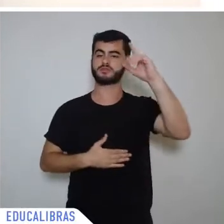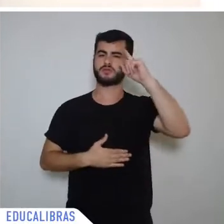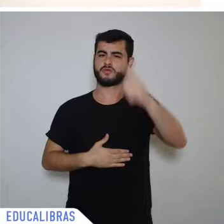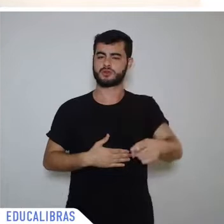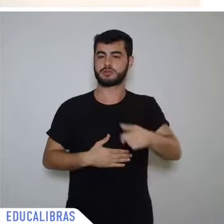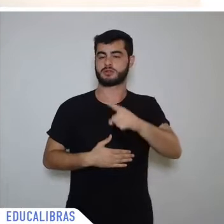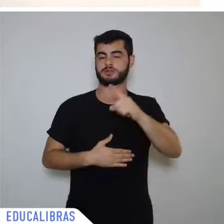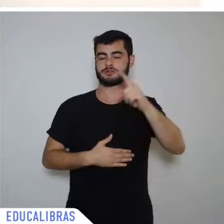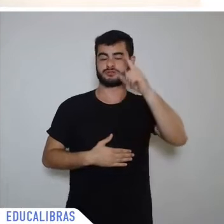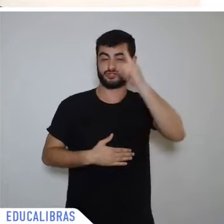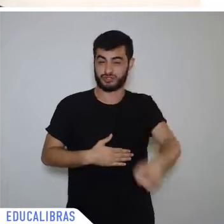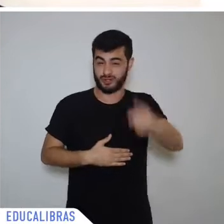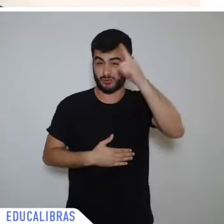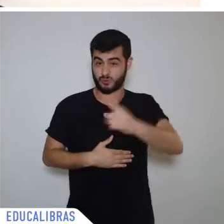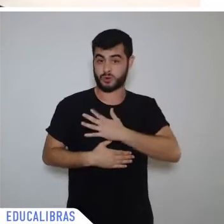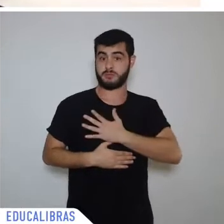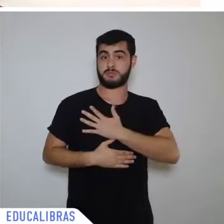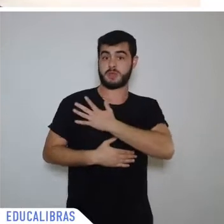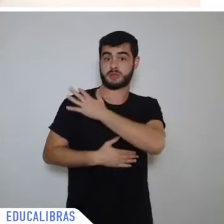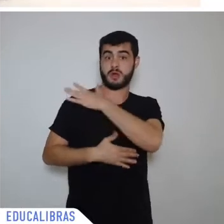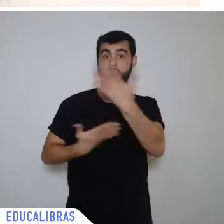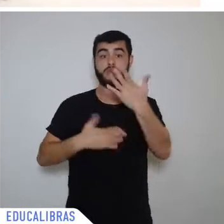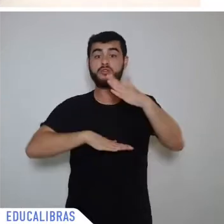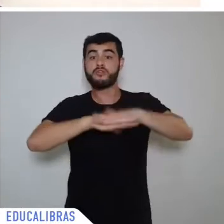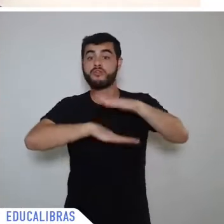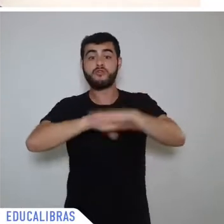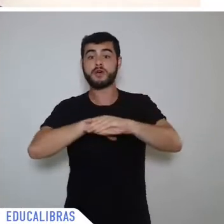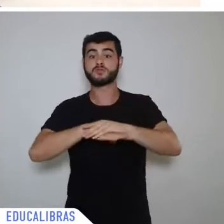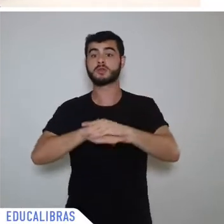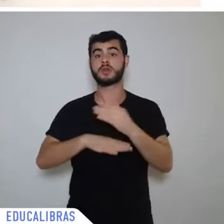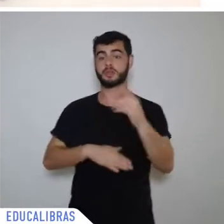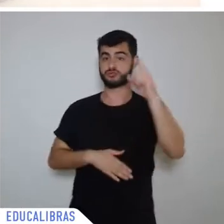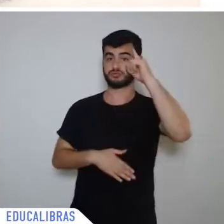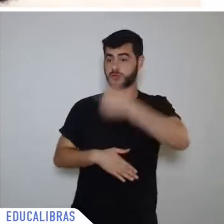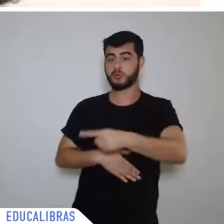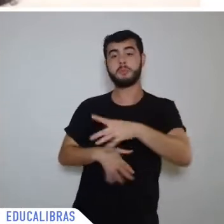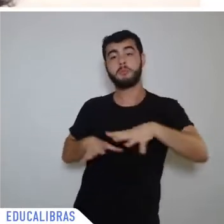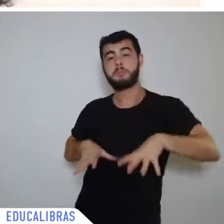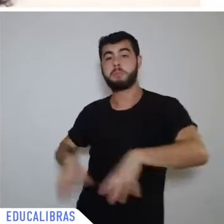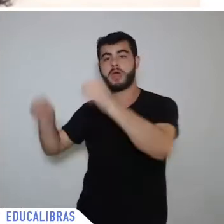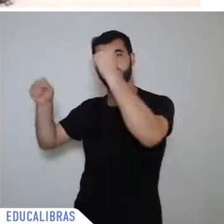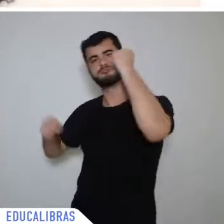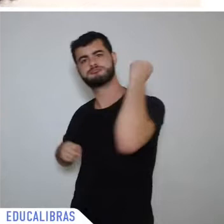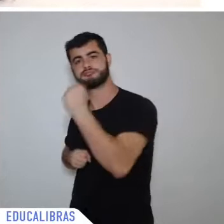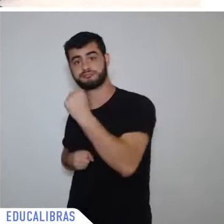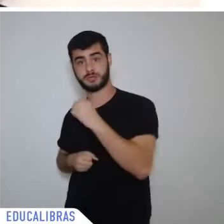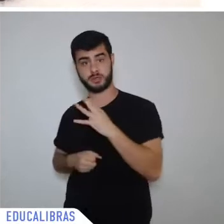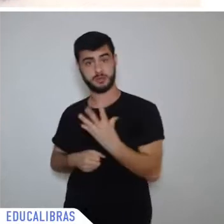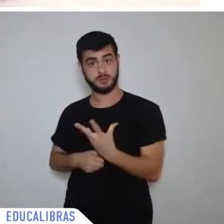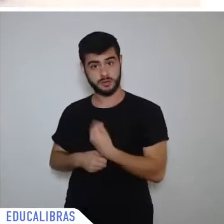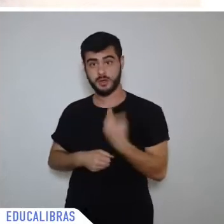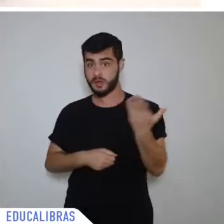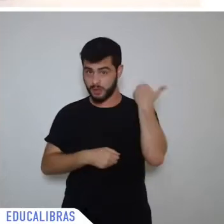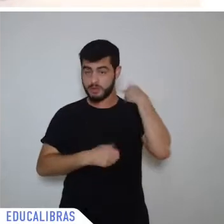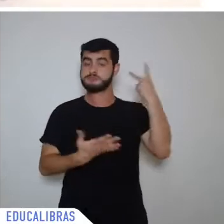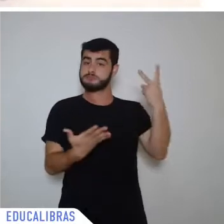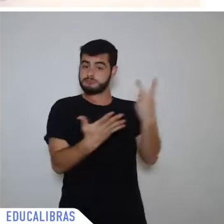Black women. This comes from our the dictatorship when we were hunted and